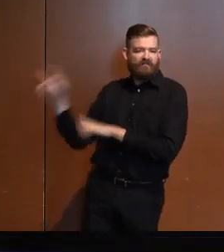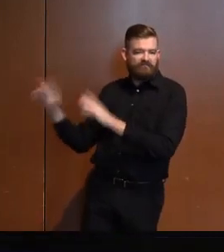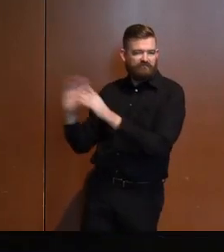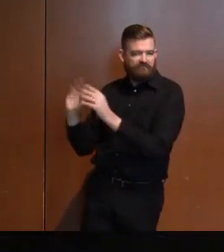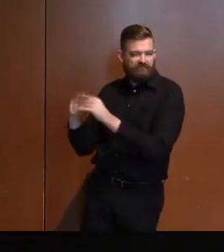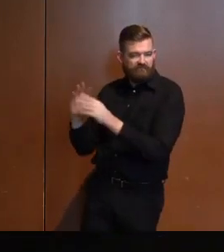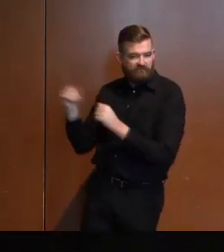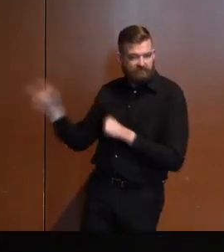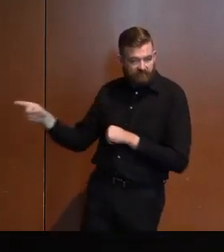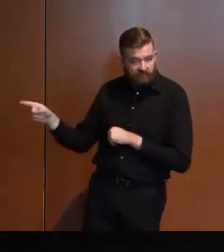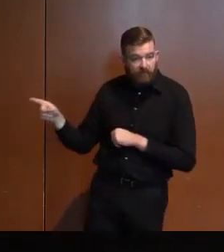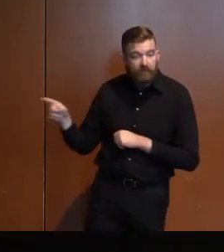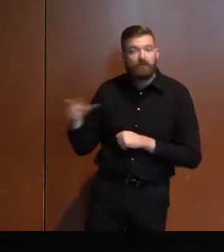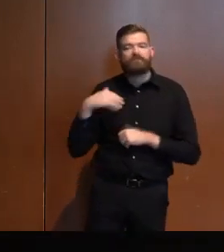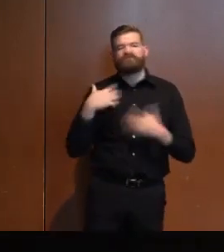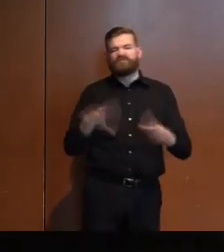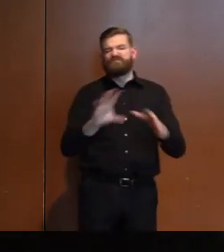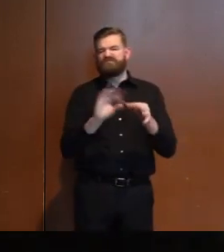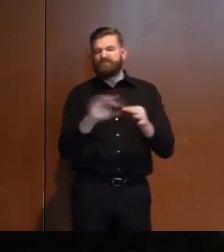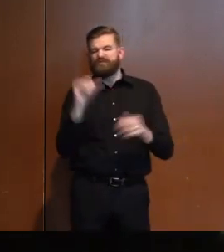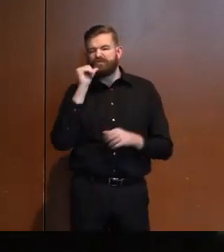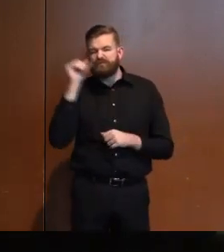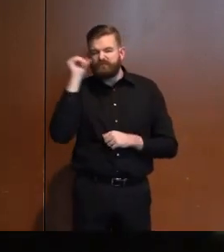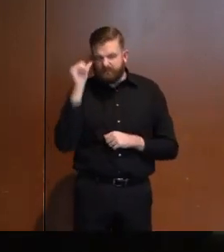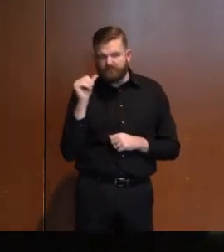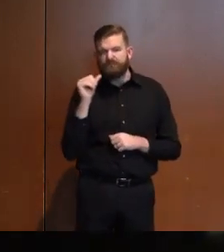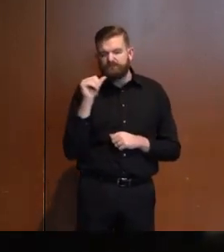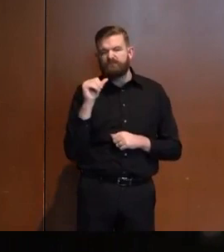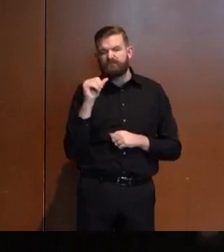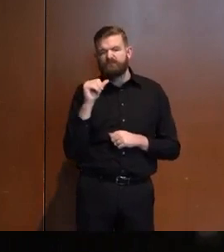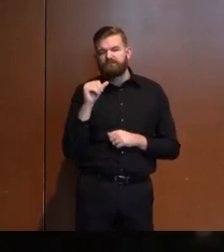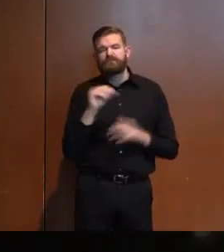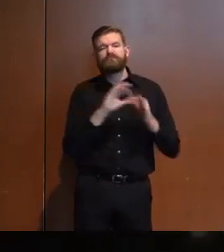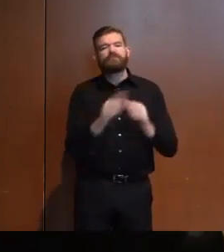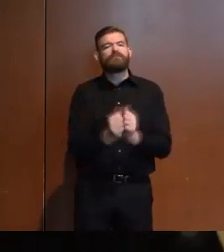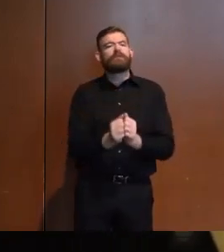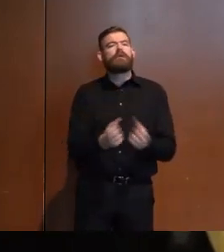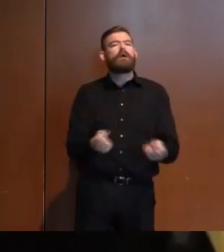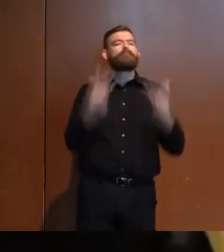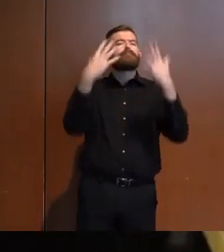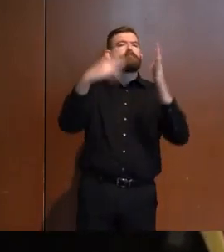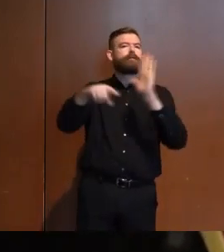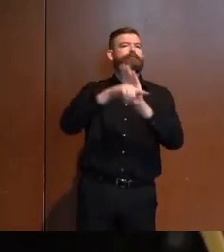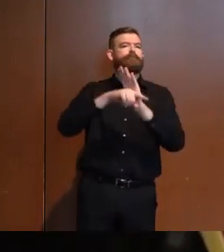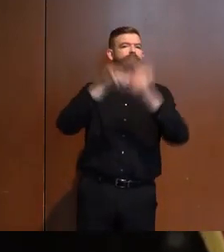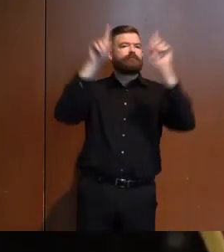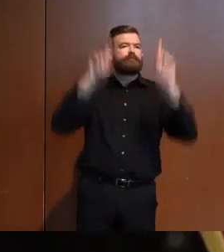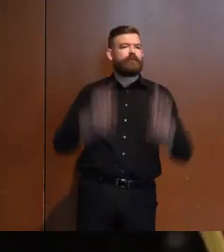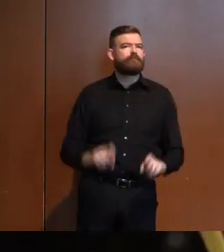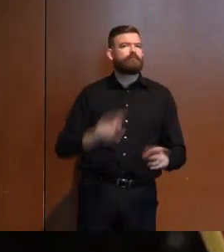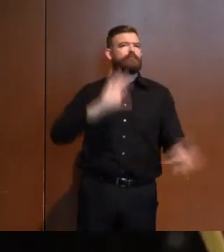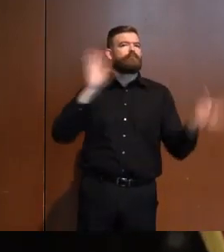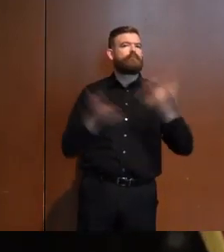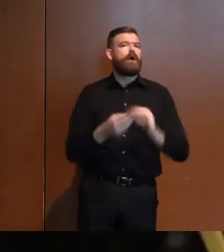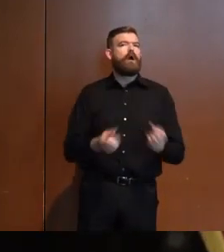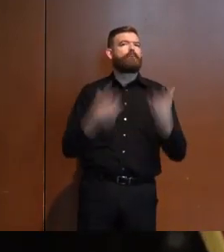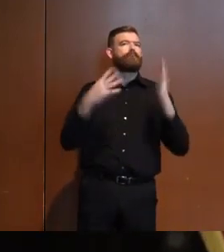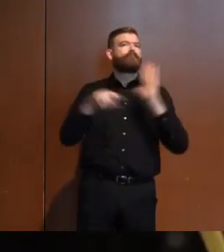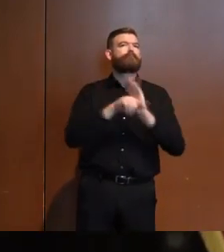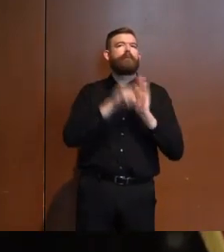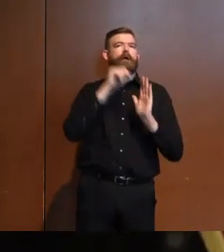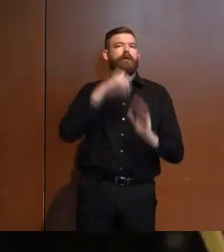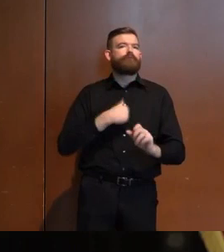yesterday, we started presenting some of the data on our the denominator and the numerator data, and so